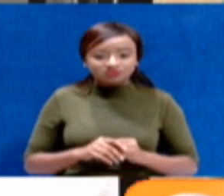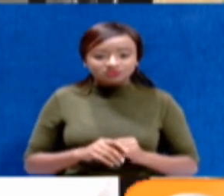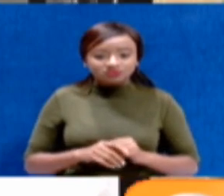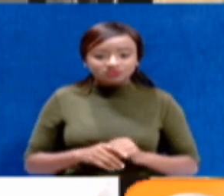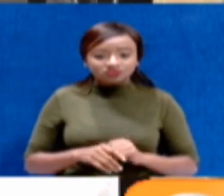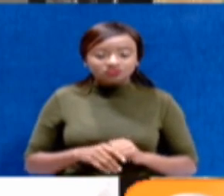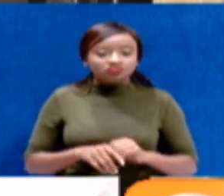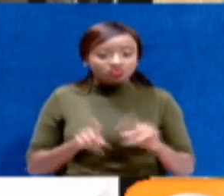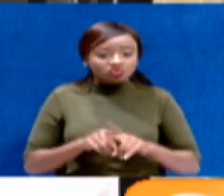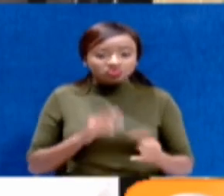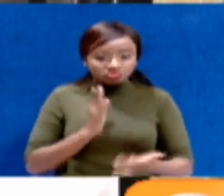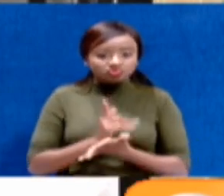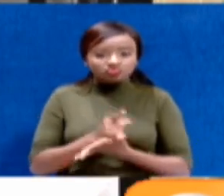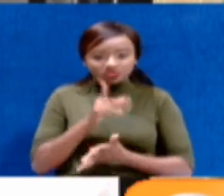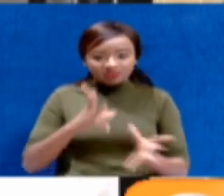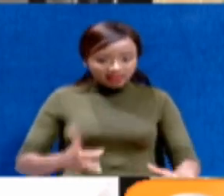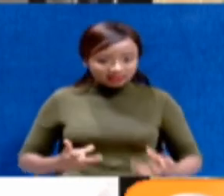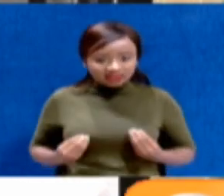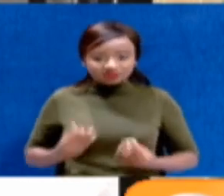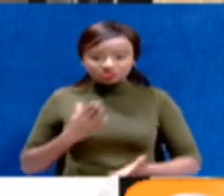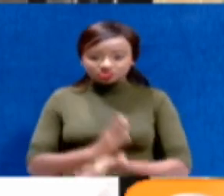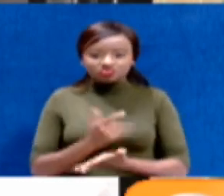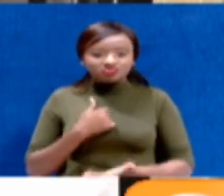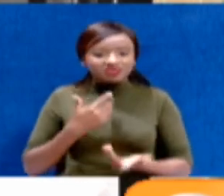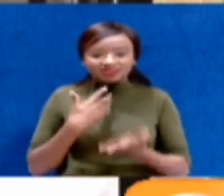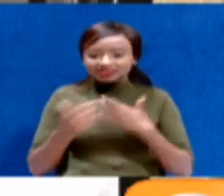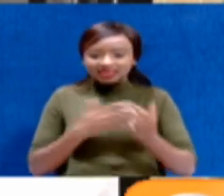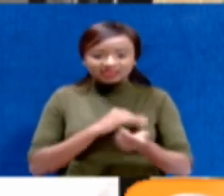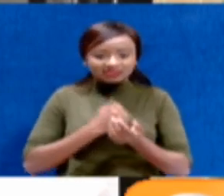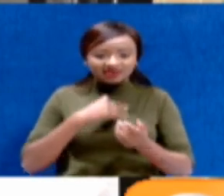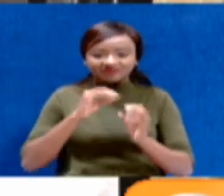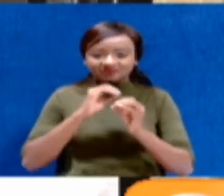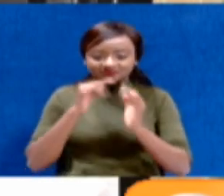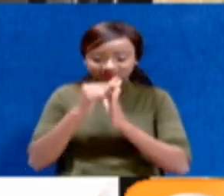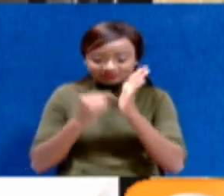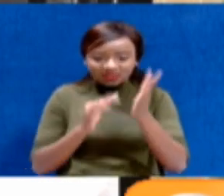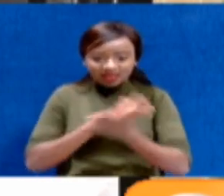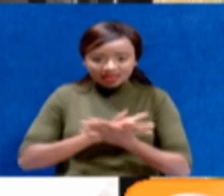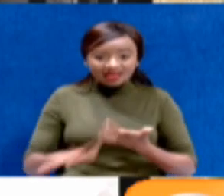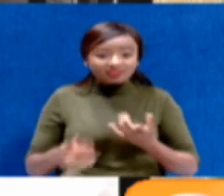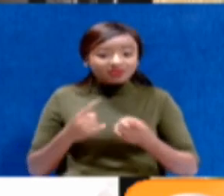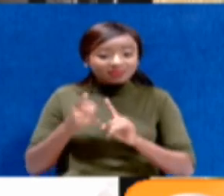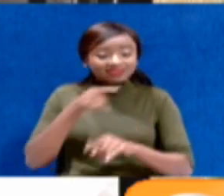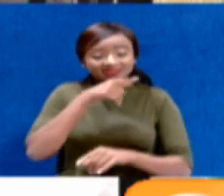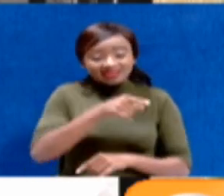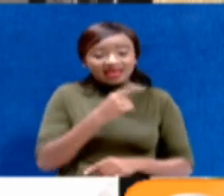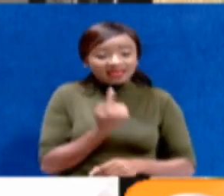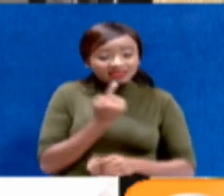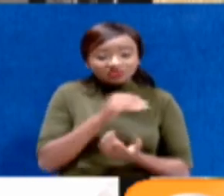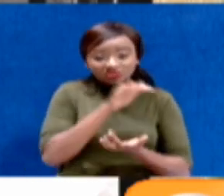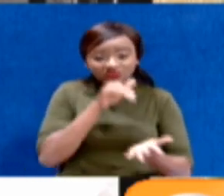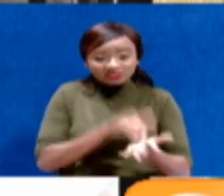mwenye naona kweli, amekubali yeye na asymptomatic, but measures zile umemwekea pale ndizi na muumiza yeye.